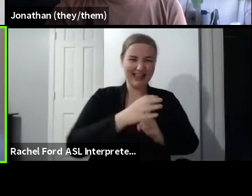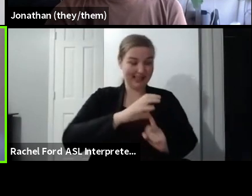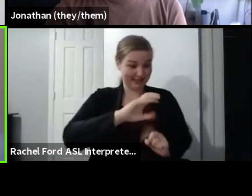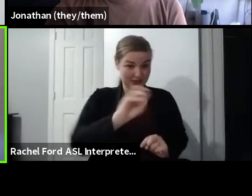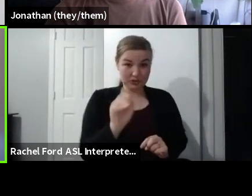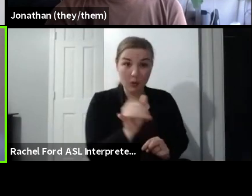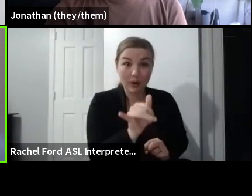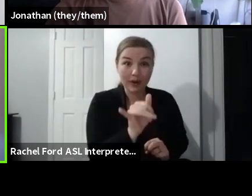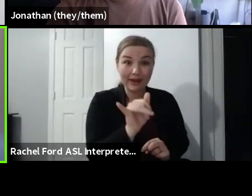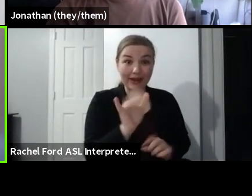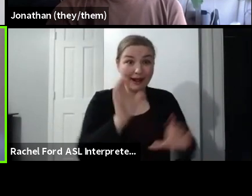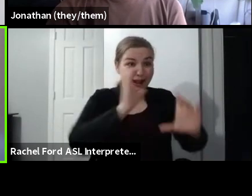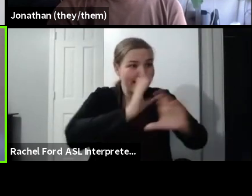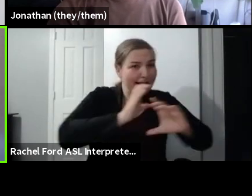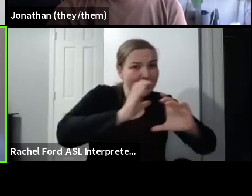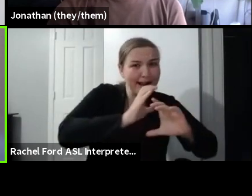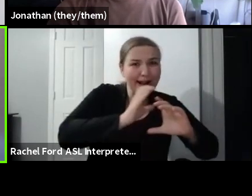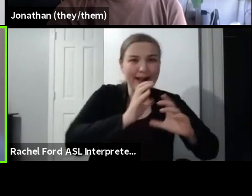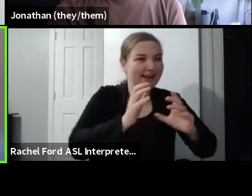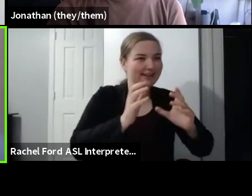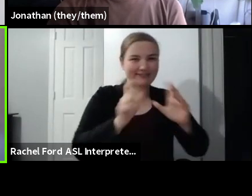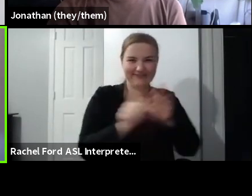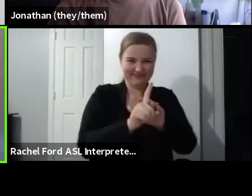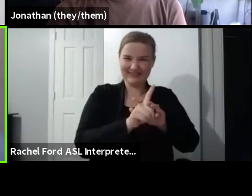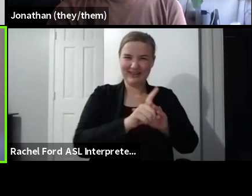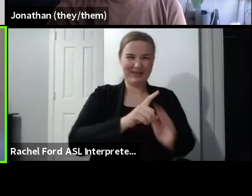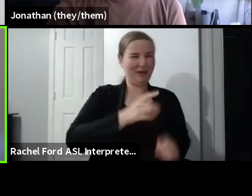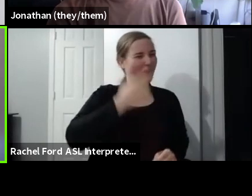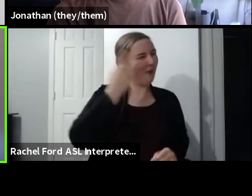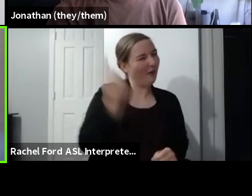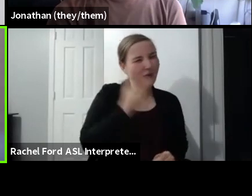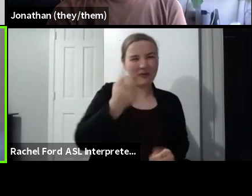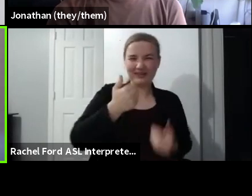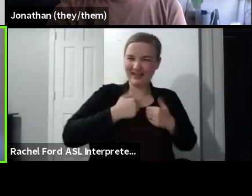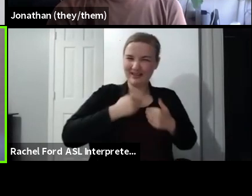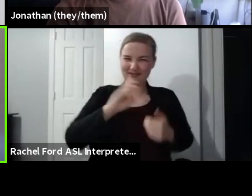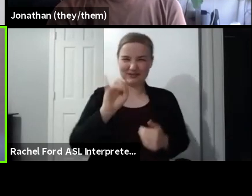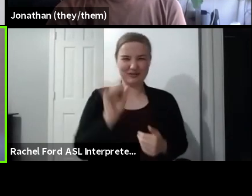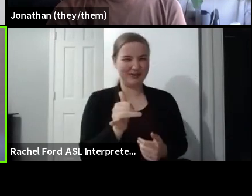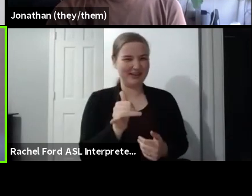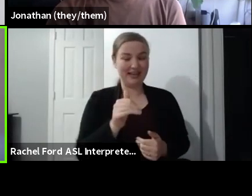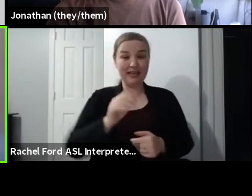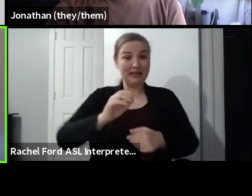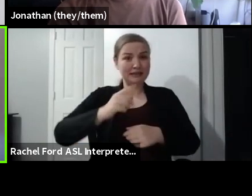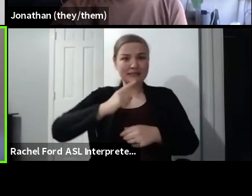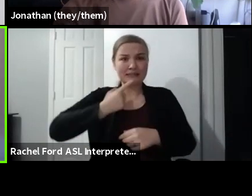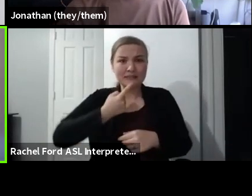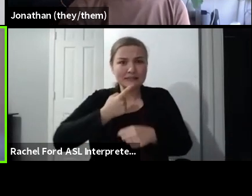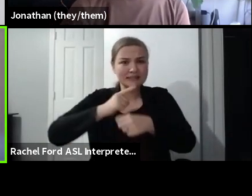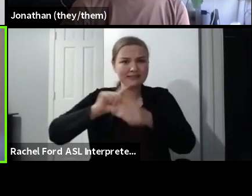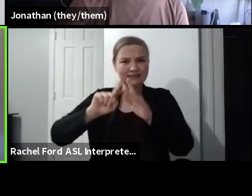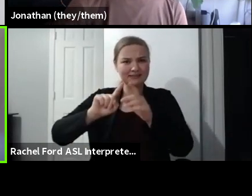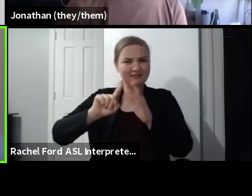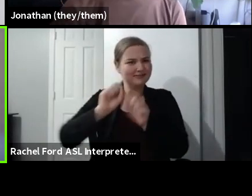never an issue. Finding something to laugh about in the worst, most tragic